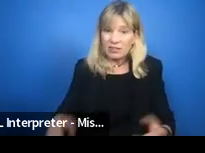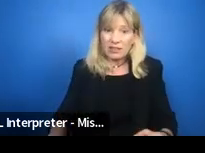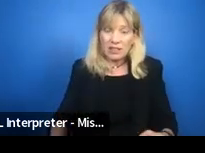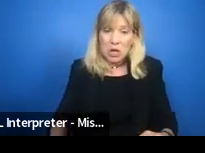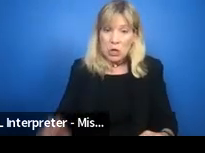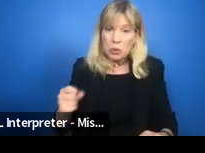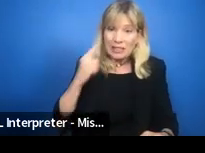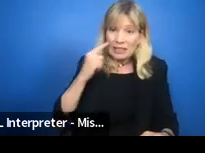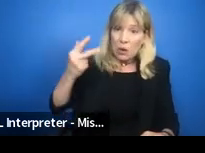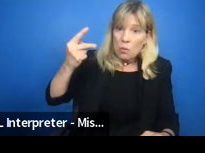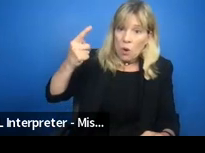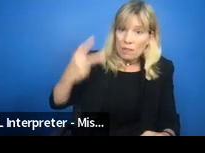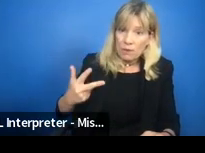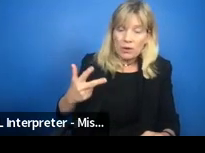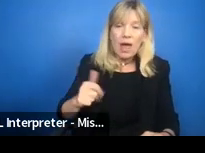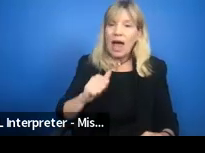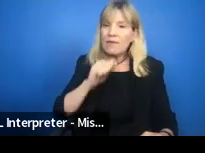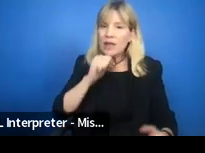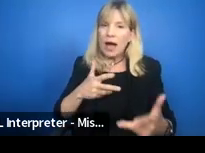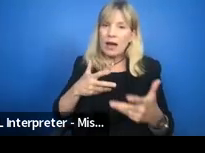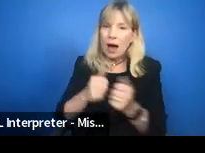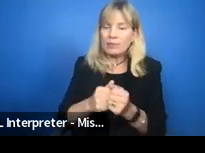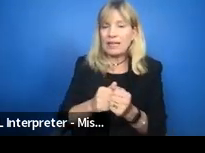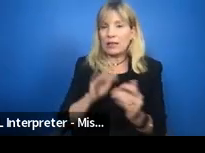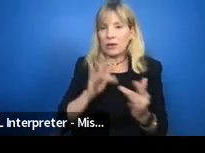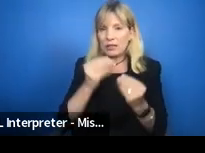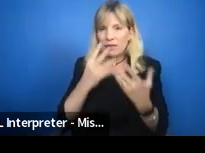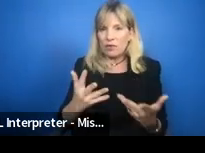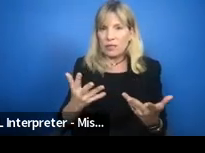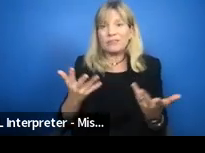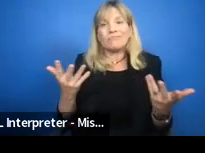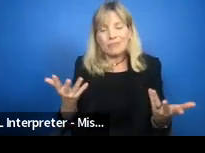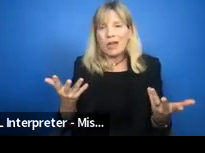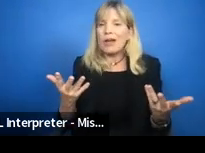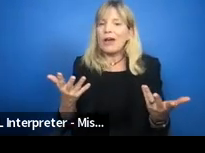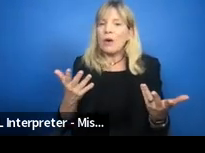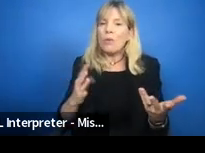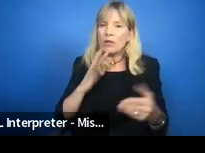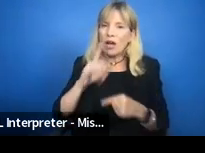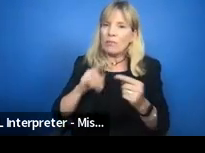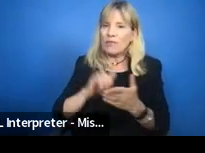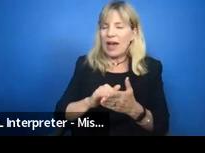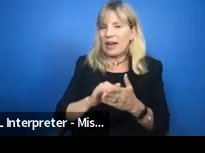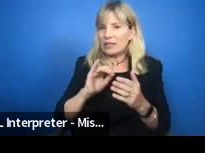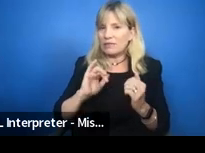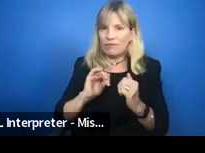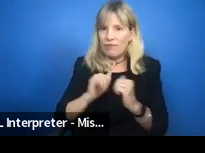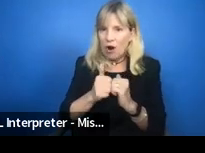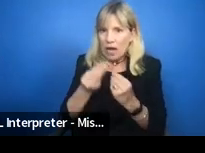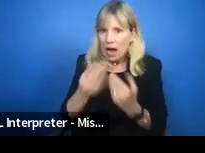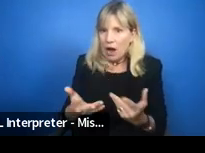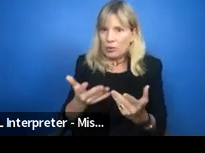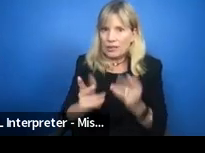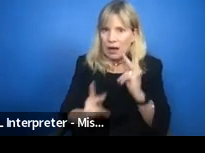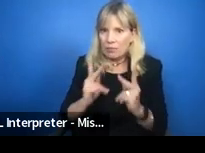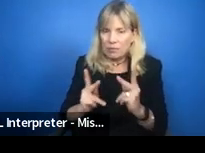of enrollees have not updated their contact information in the past year. So we'll talk about that in terms of messaging here in a minute. But once again,